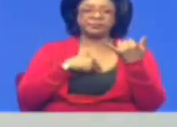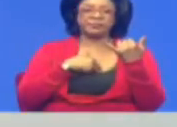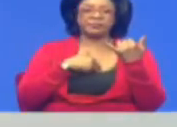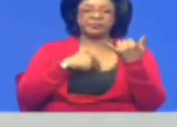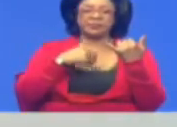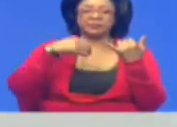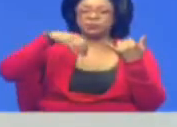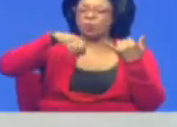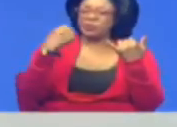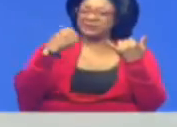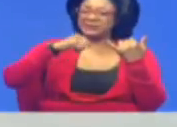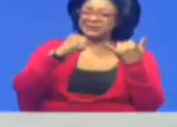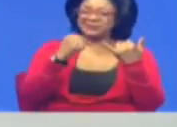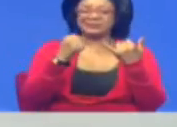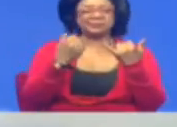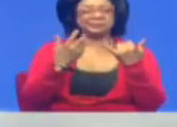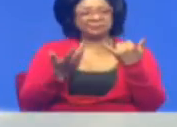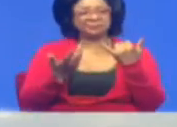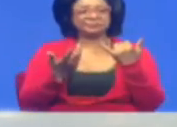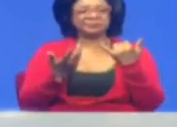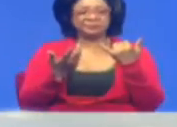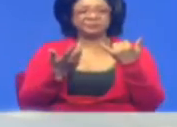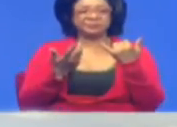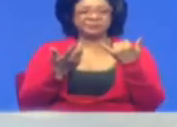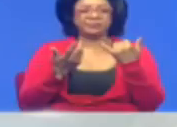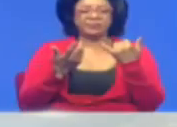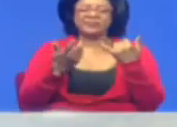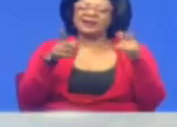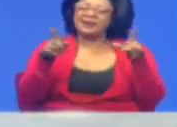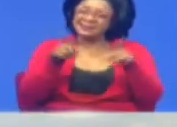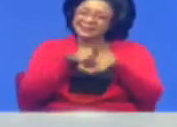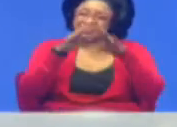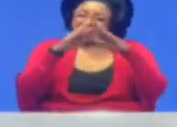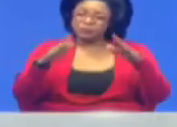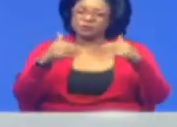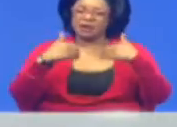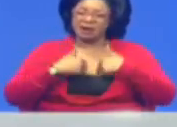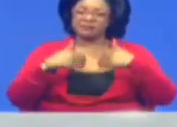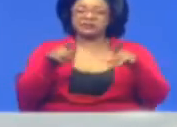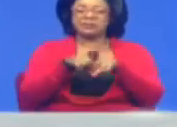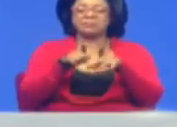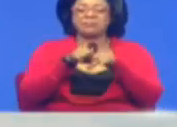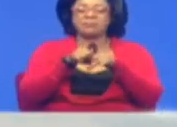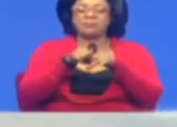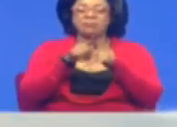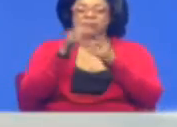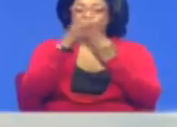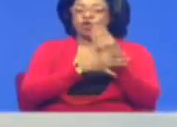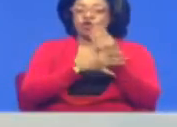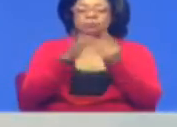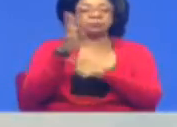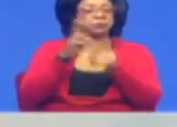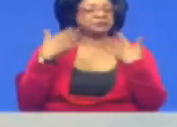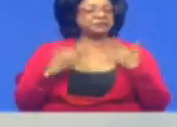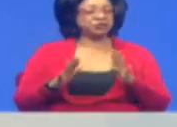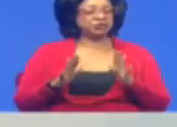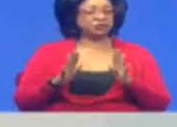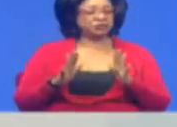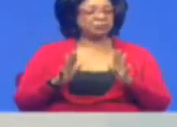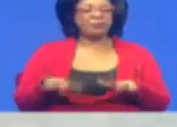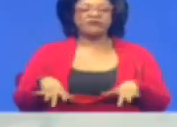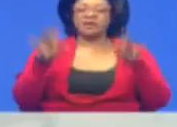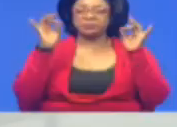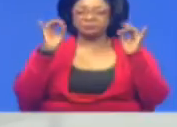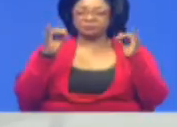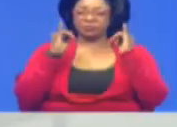whiskey consumption. In the same house there were used condoms. Police recovered unused packets of